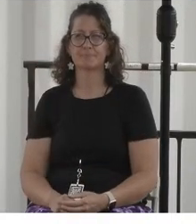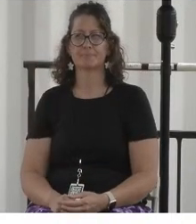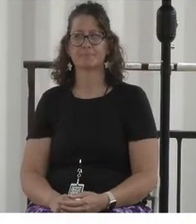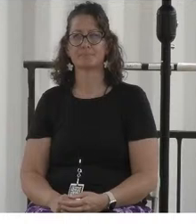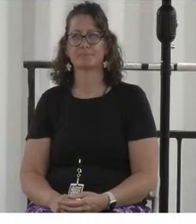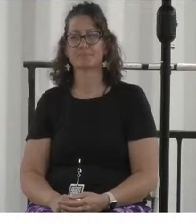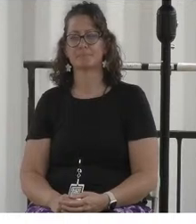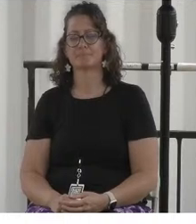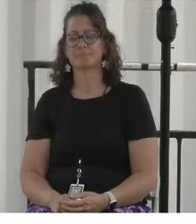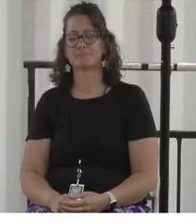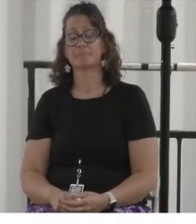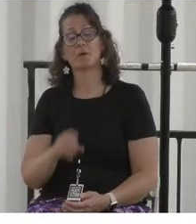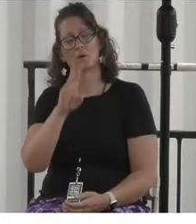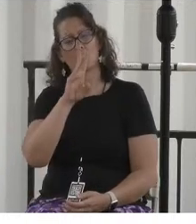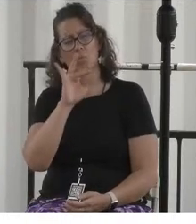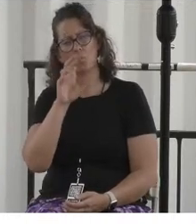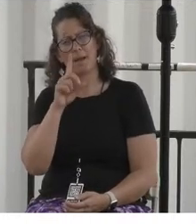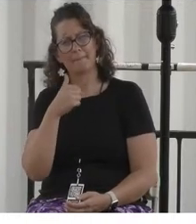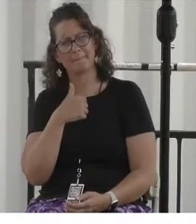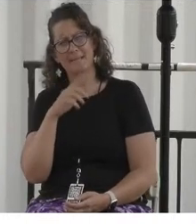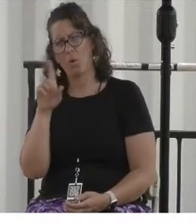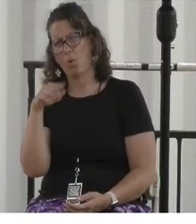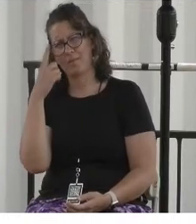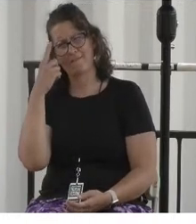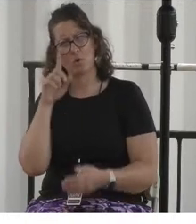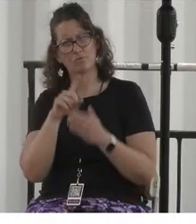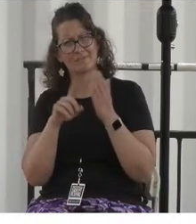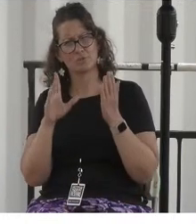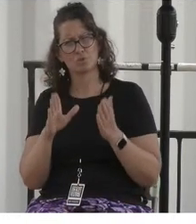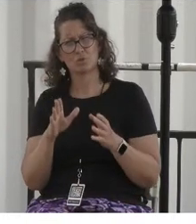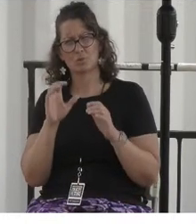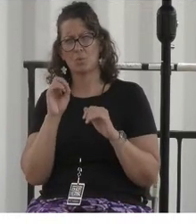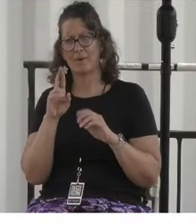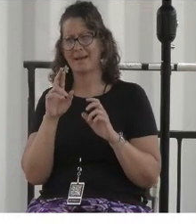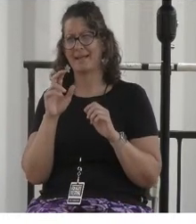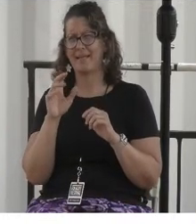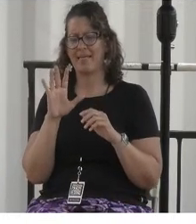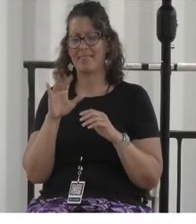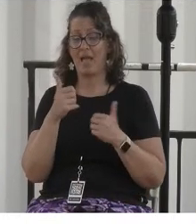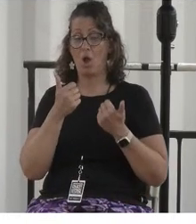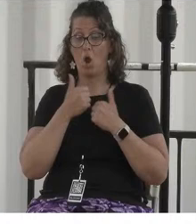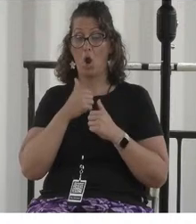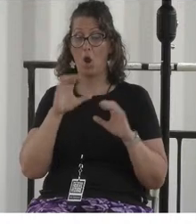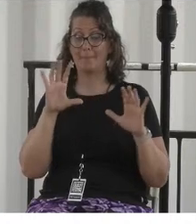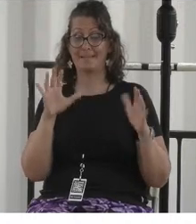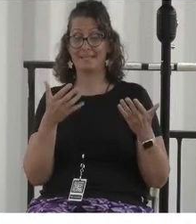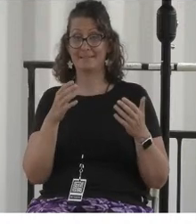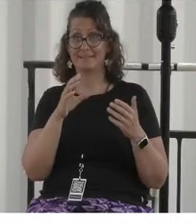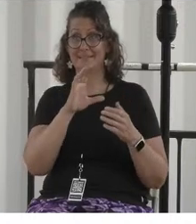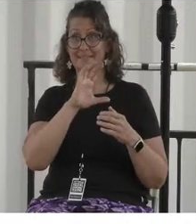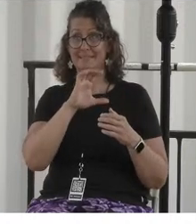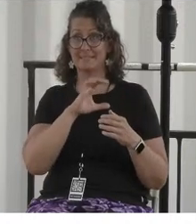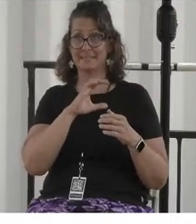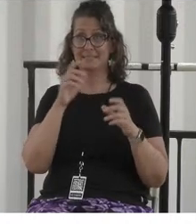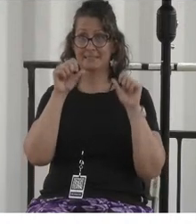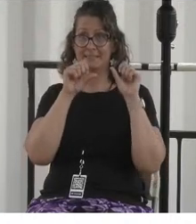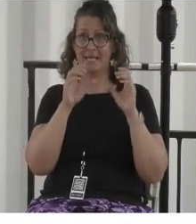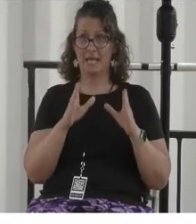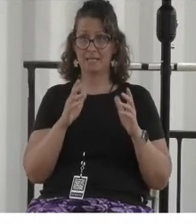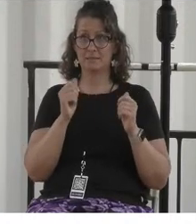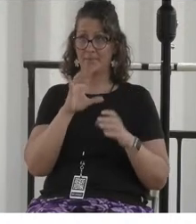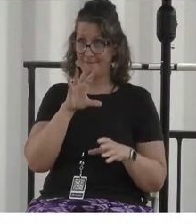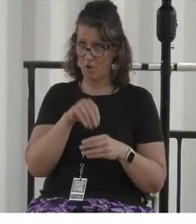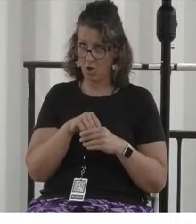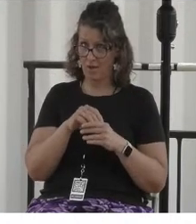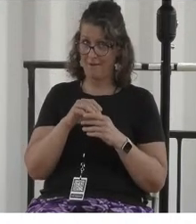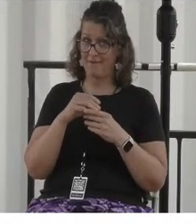So is WildMe just for researchers, or is there a way to get this army of citizen scientists involved in contributing